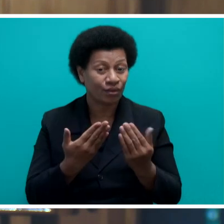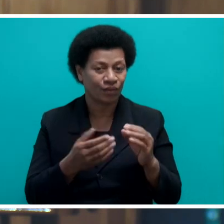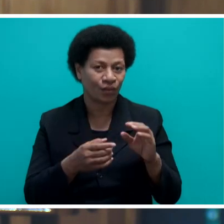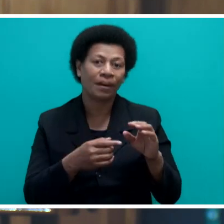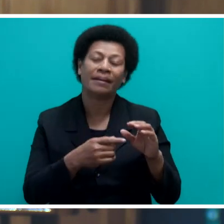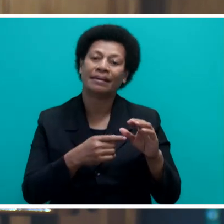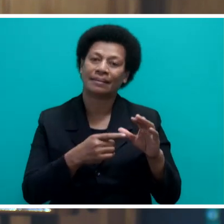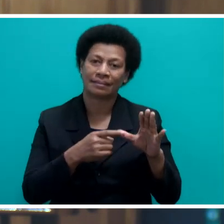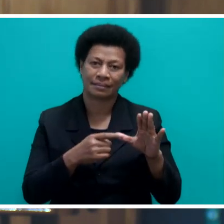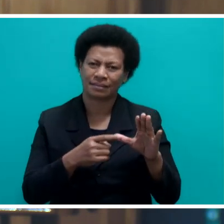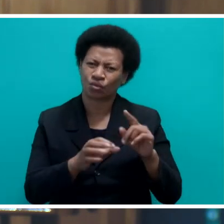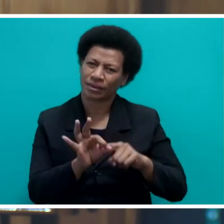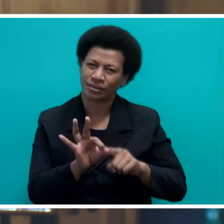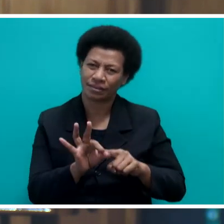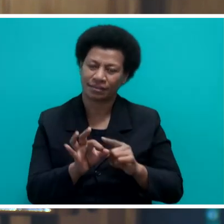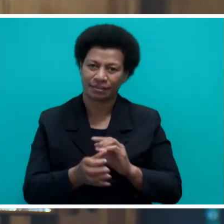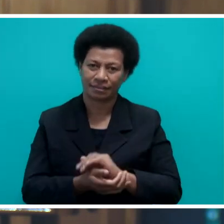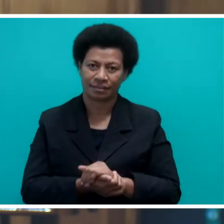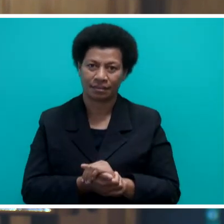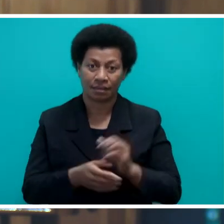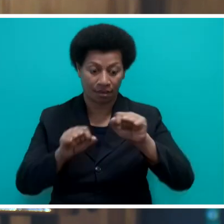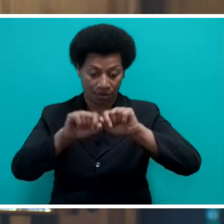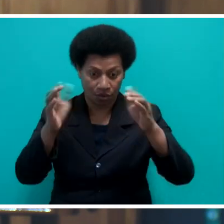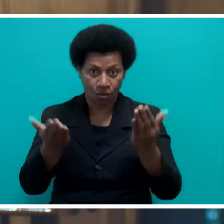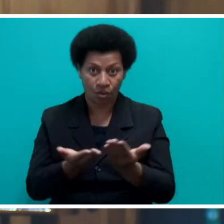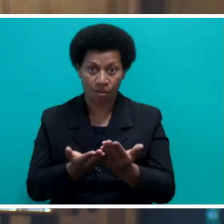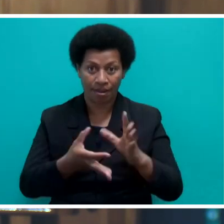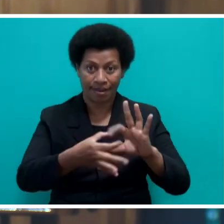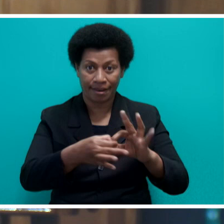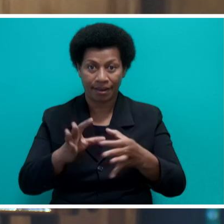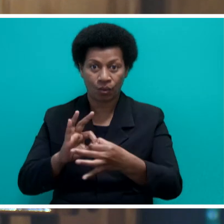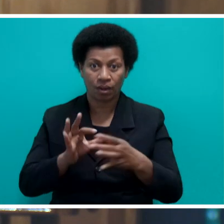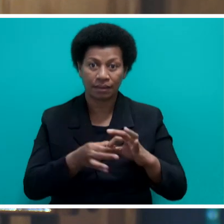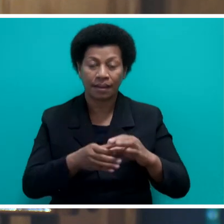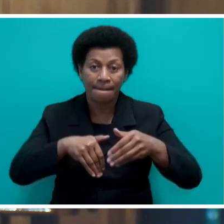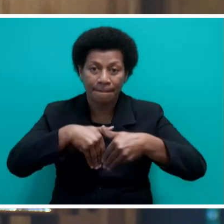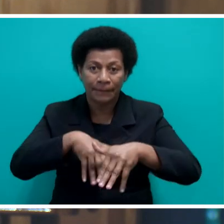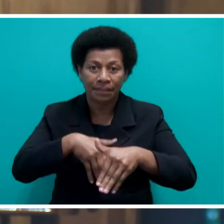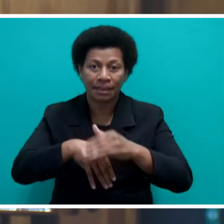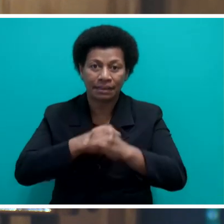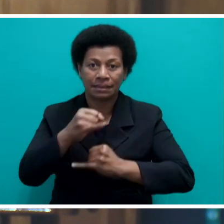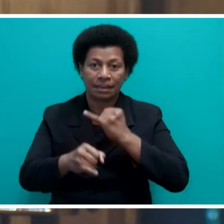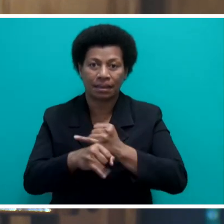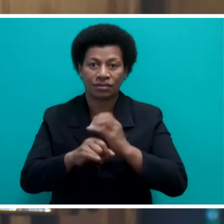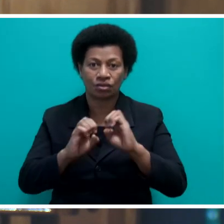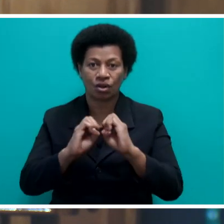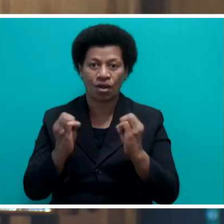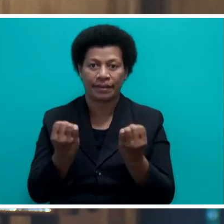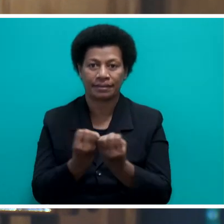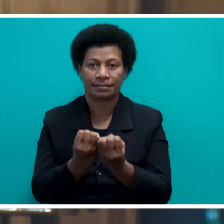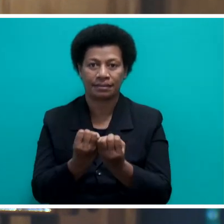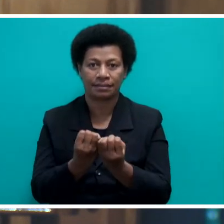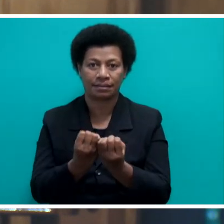The Global Development Network is a public international organization that